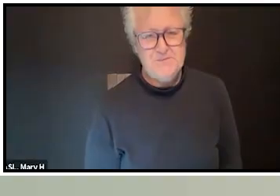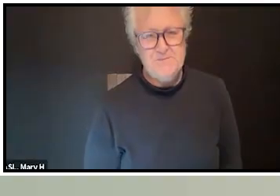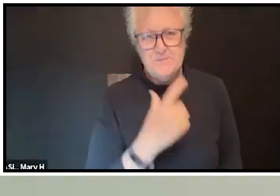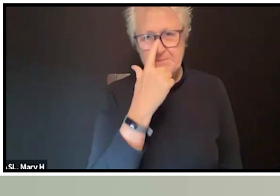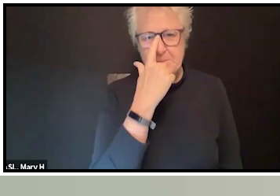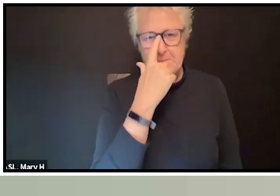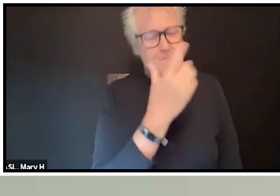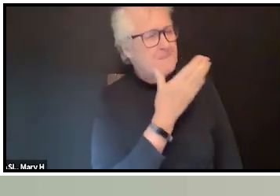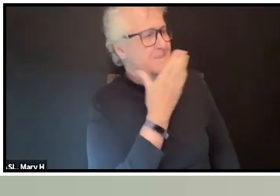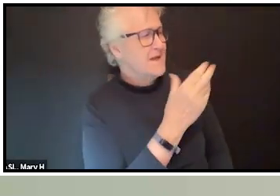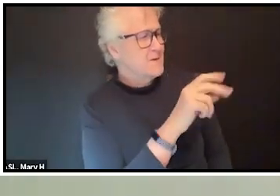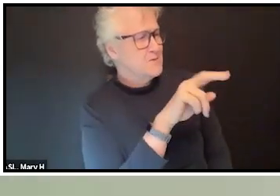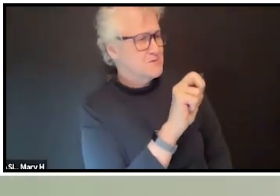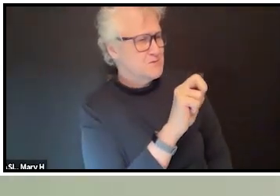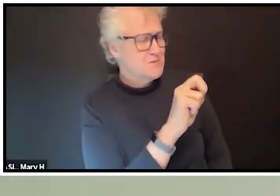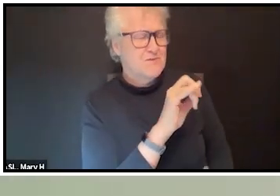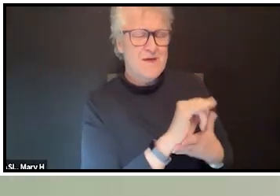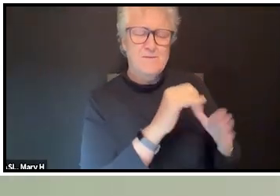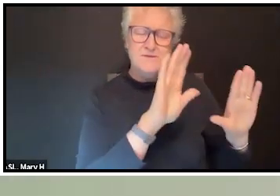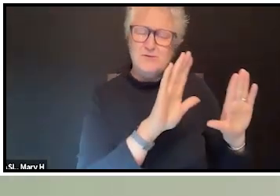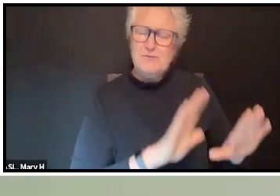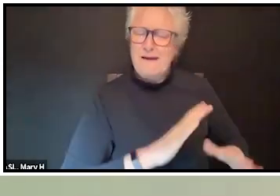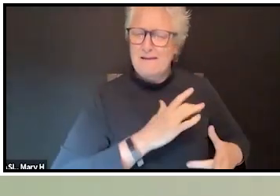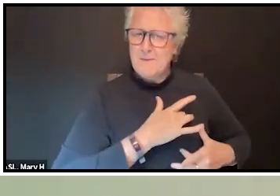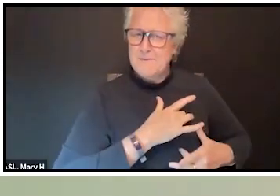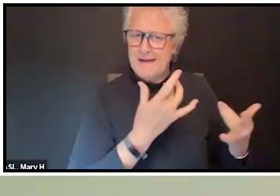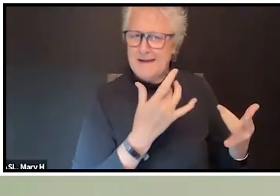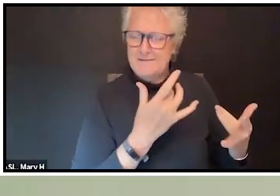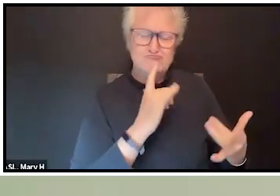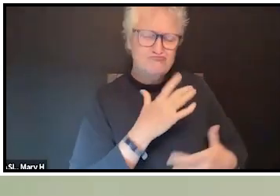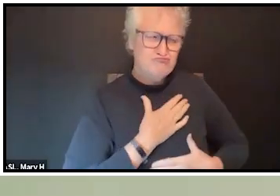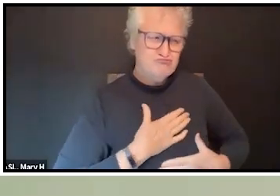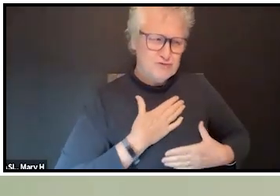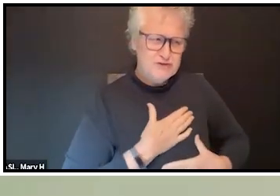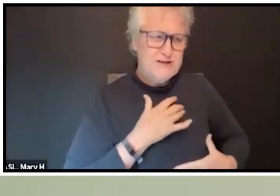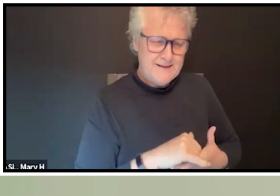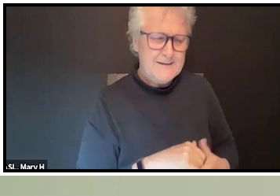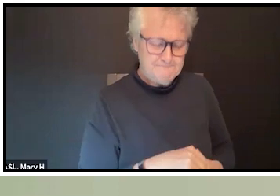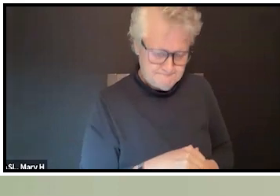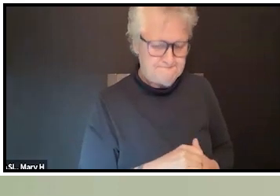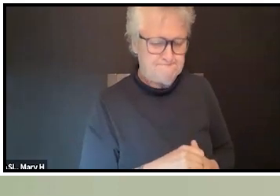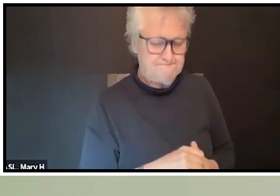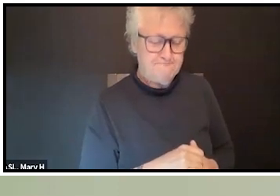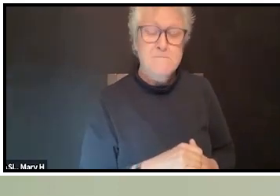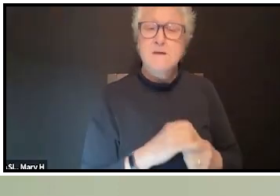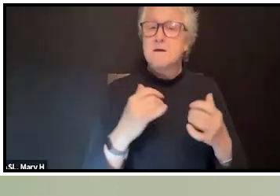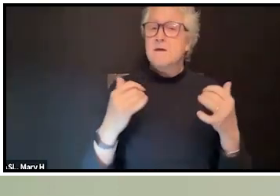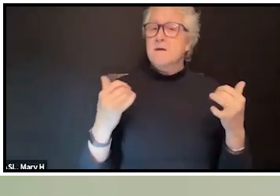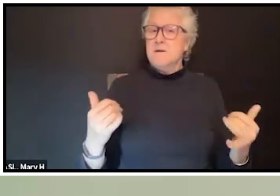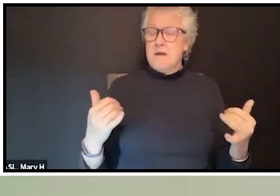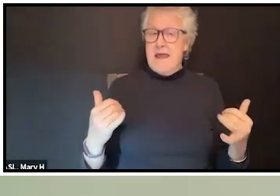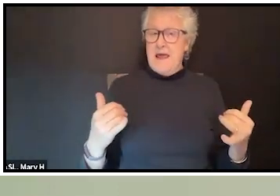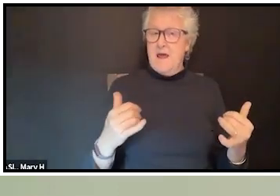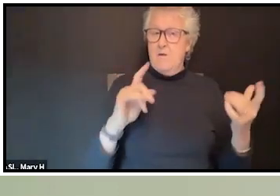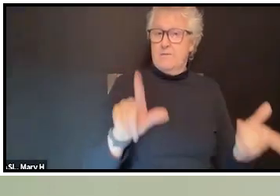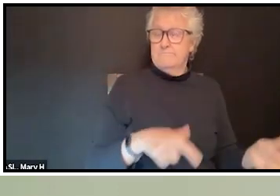Thanks, Sue. That was a great update. Appreciate that. Really was. Okay, and now I am going to turn it over